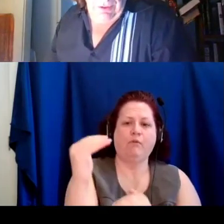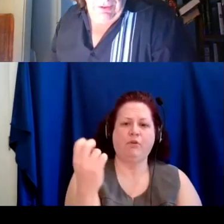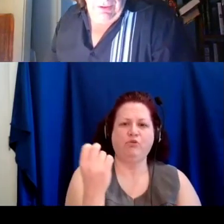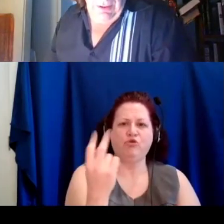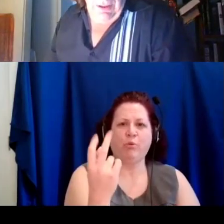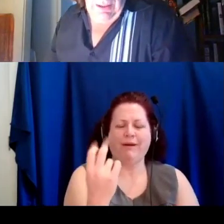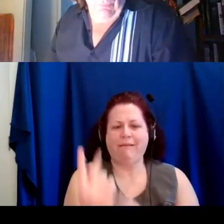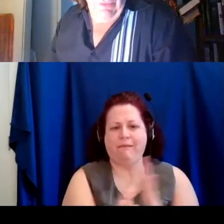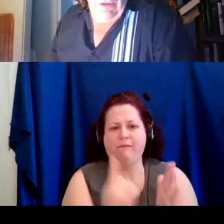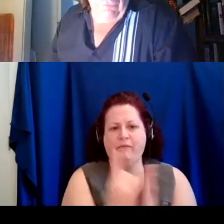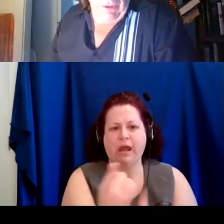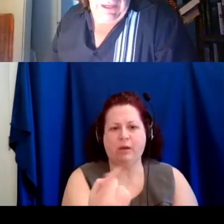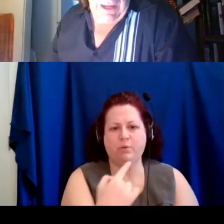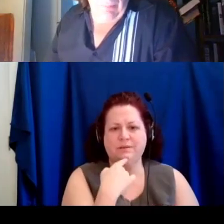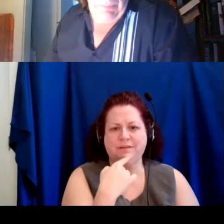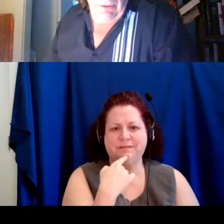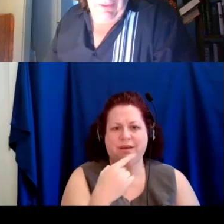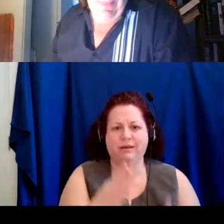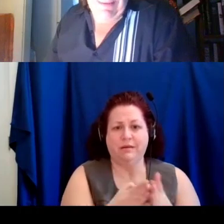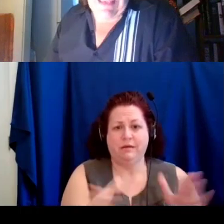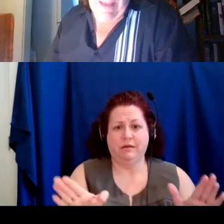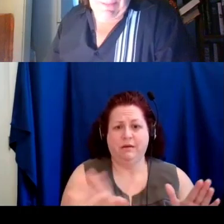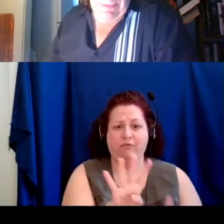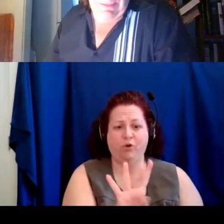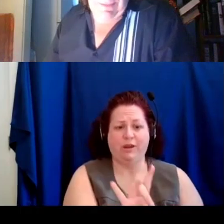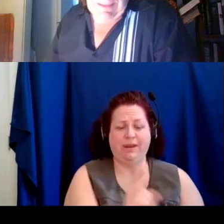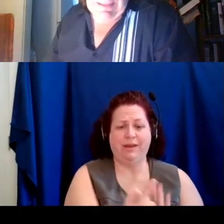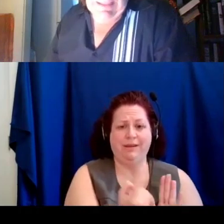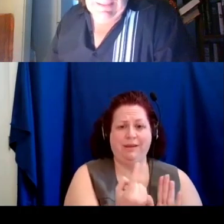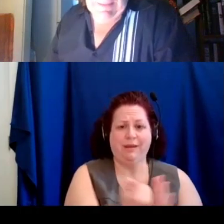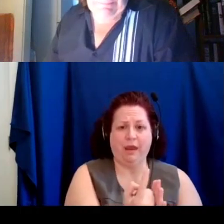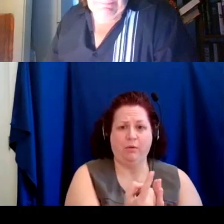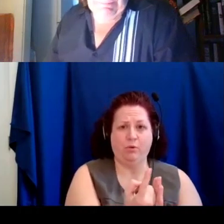hours within a 48-hour period. This happens.